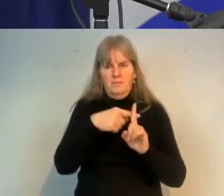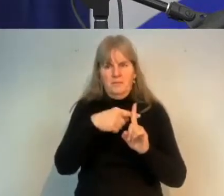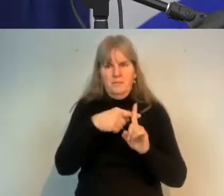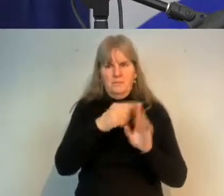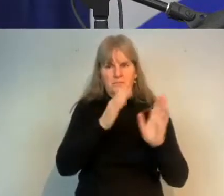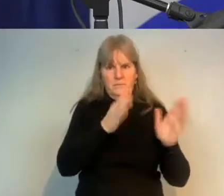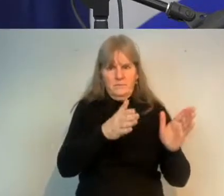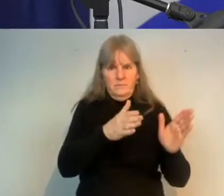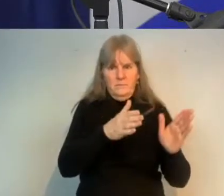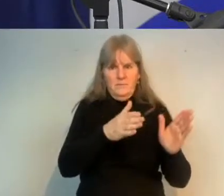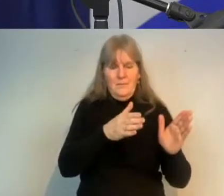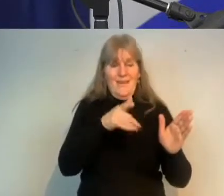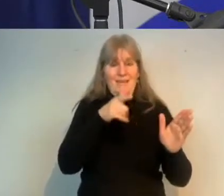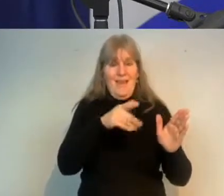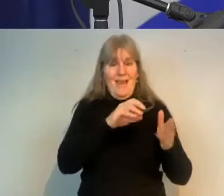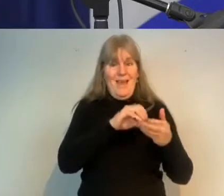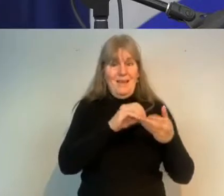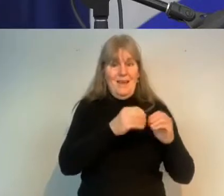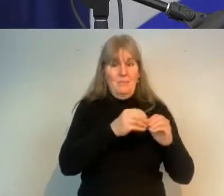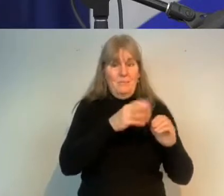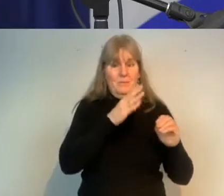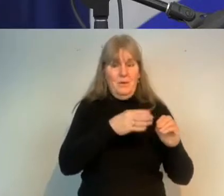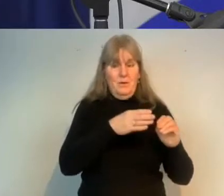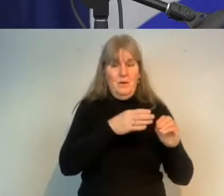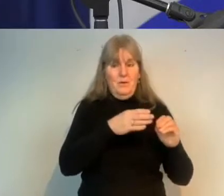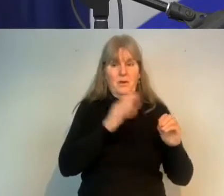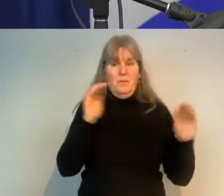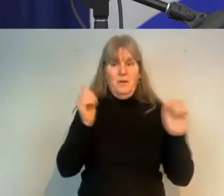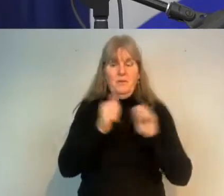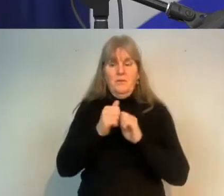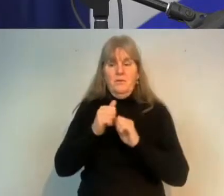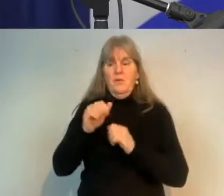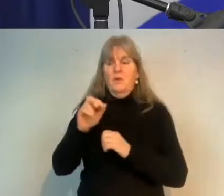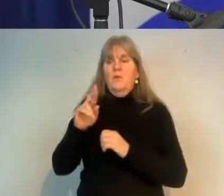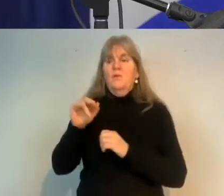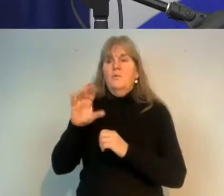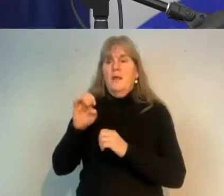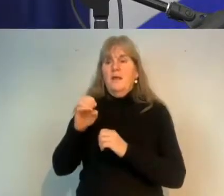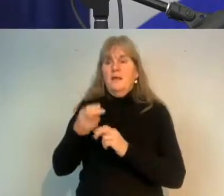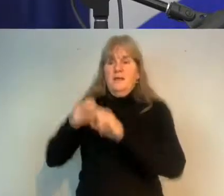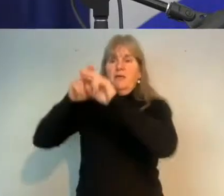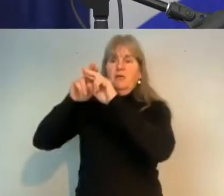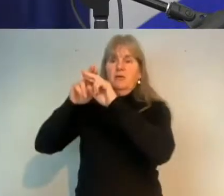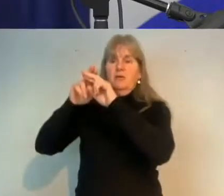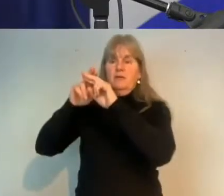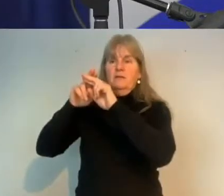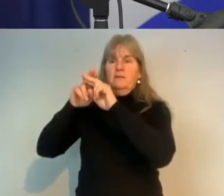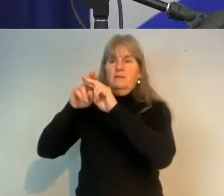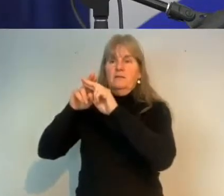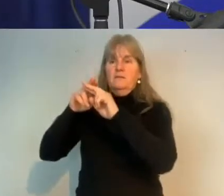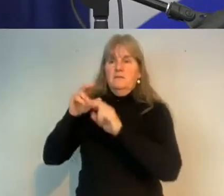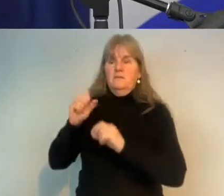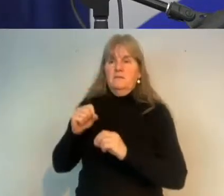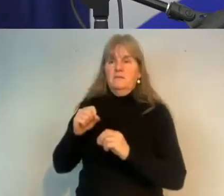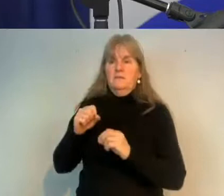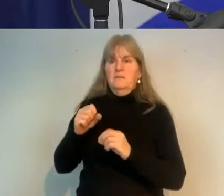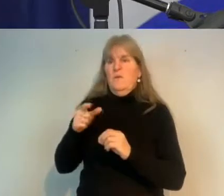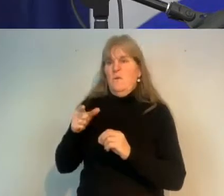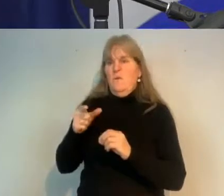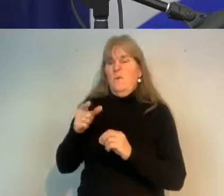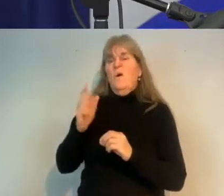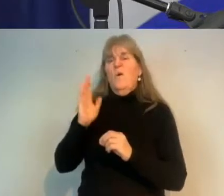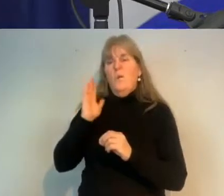use that combined with the rate of increase and direction of increase to tell us that we expect the case count to continue to